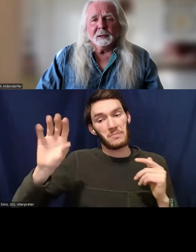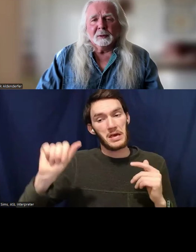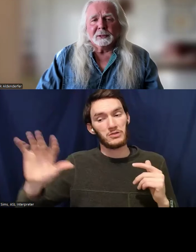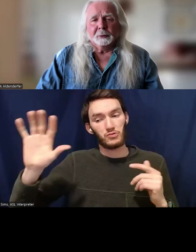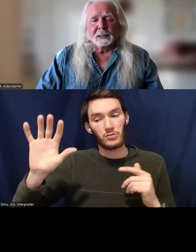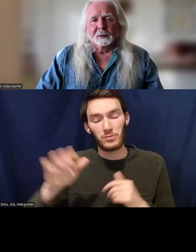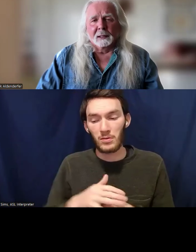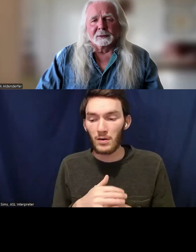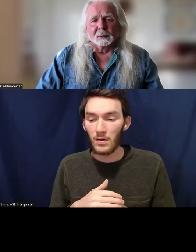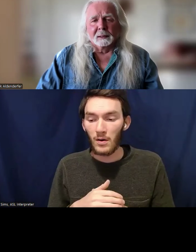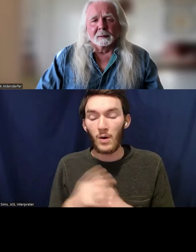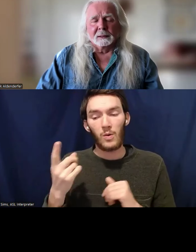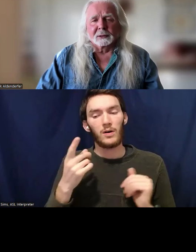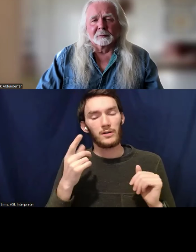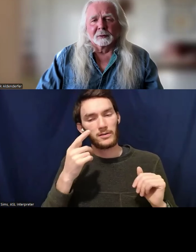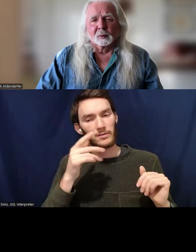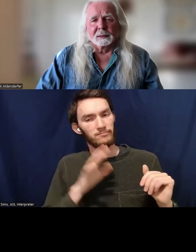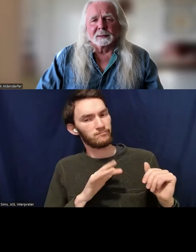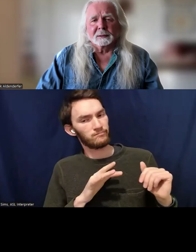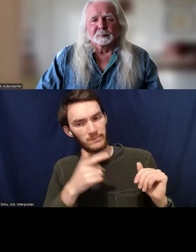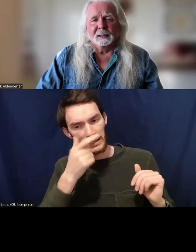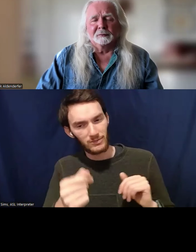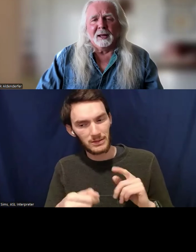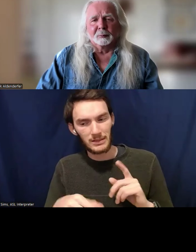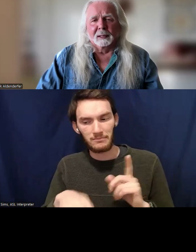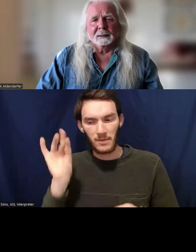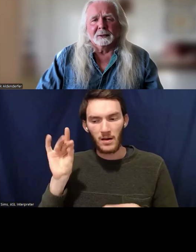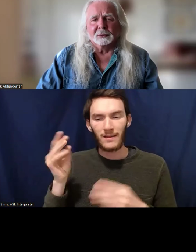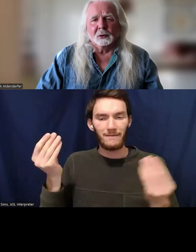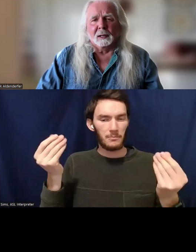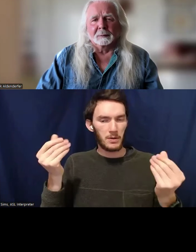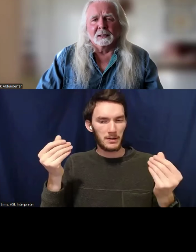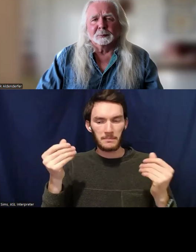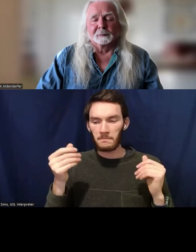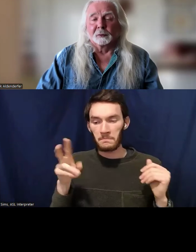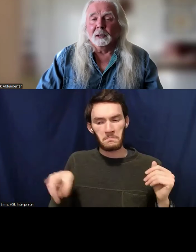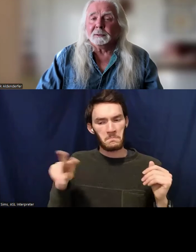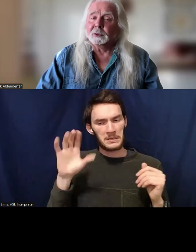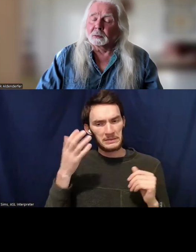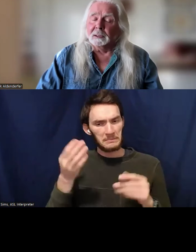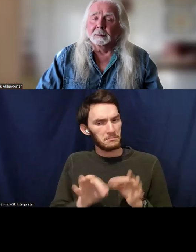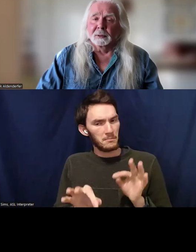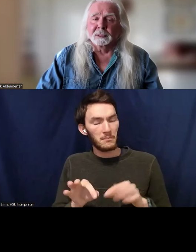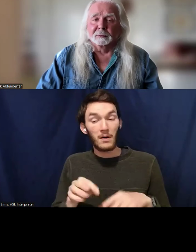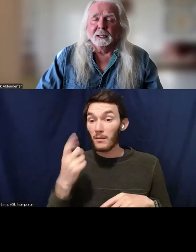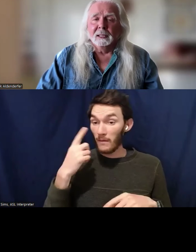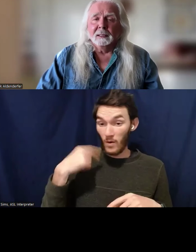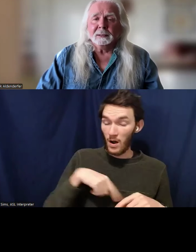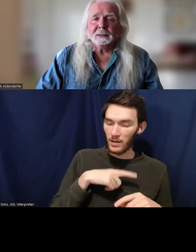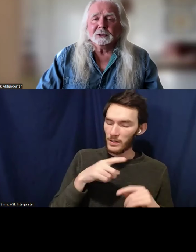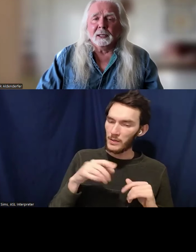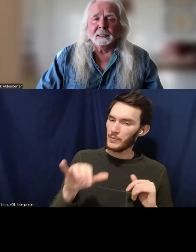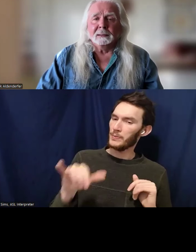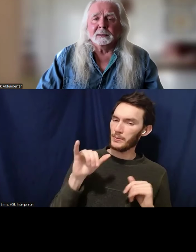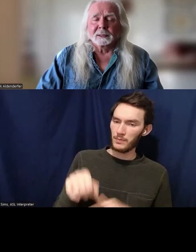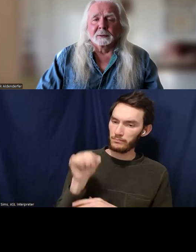One of the most curious finds that we discovered was this bit of fabric. It doesn't look like much, but for us, it's really impressive. This